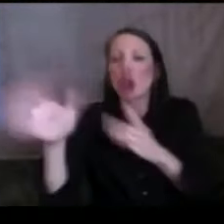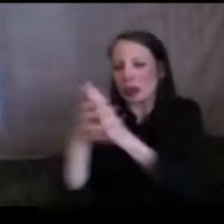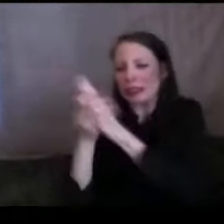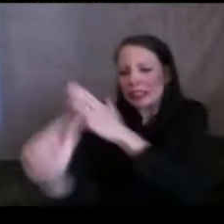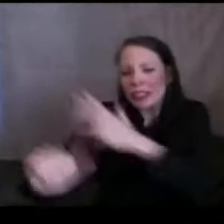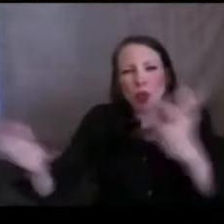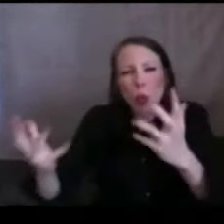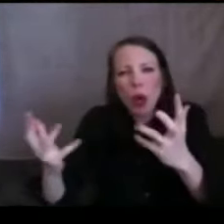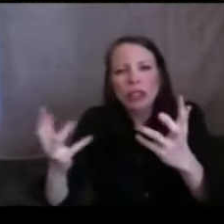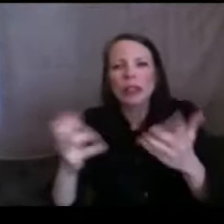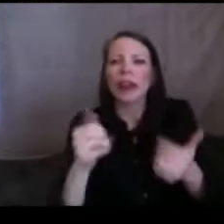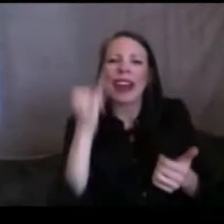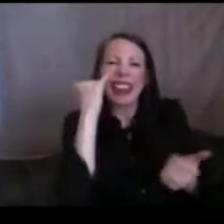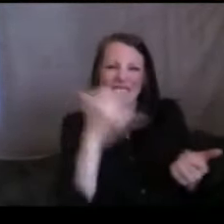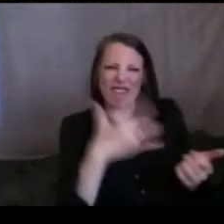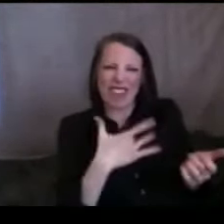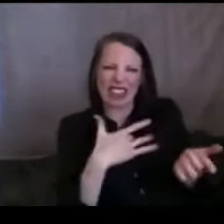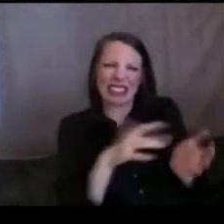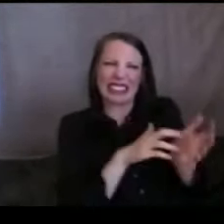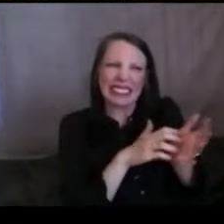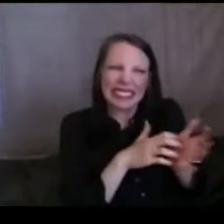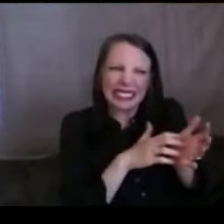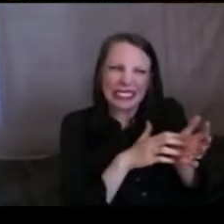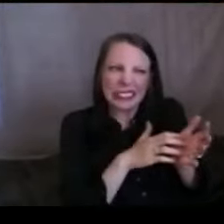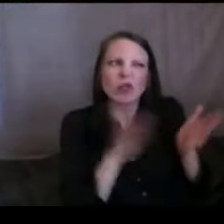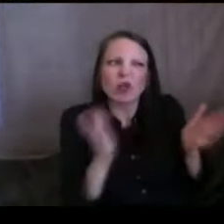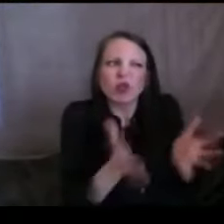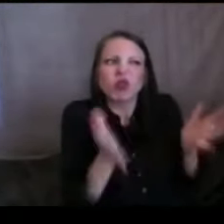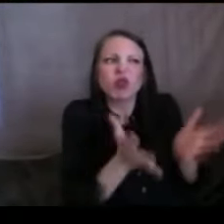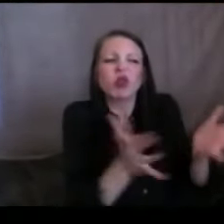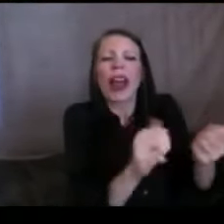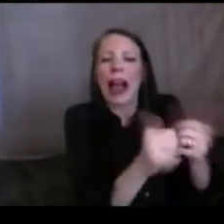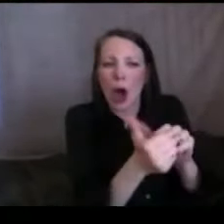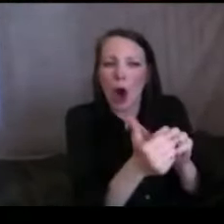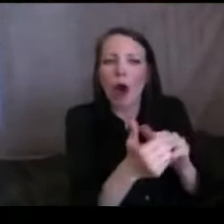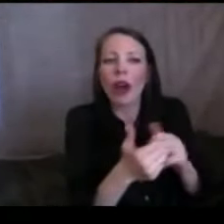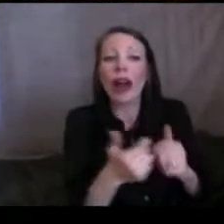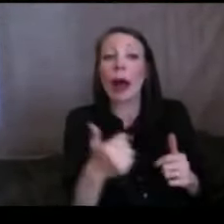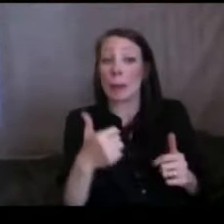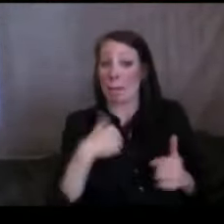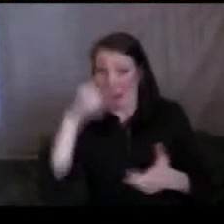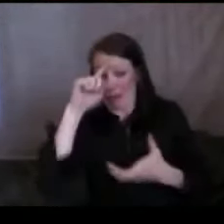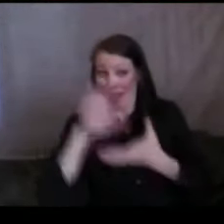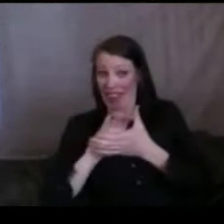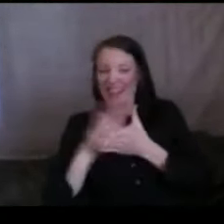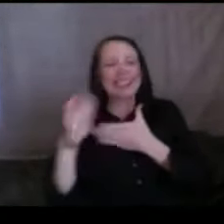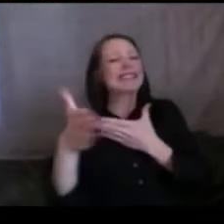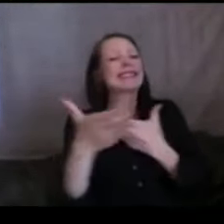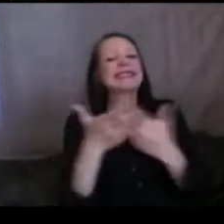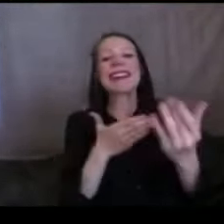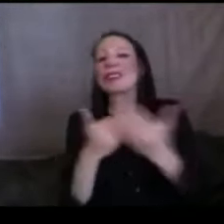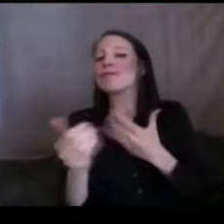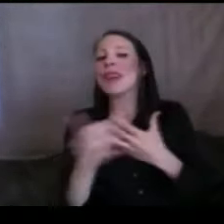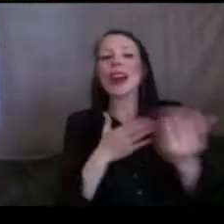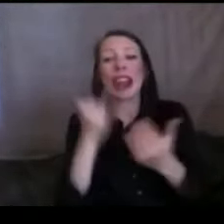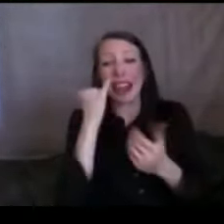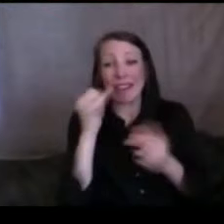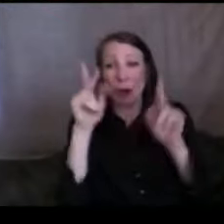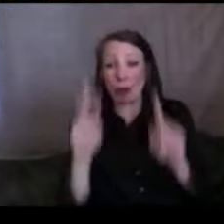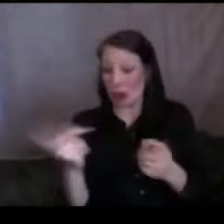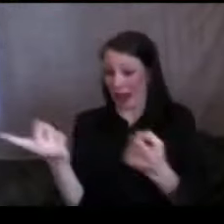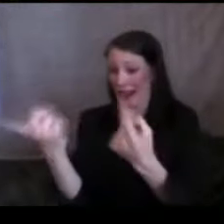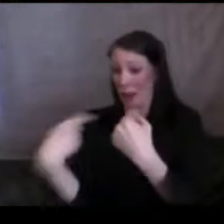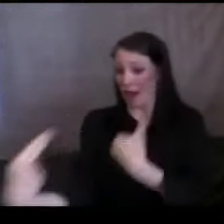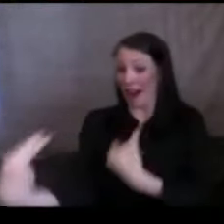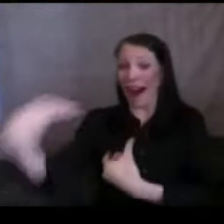and use their strengths and build off their weaknesses. And I'm a firm believer in any person that comes in, if